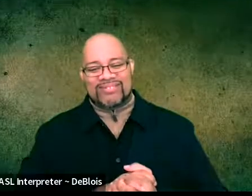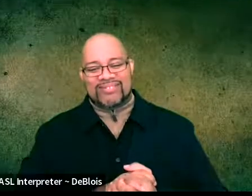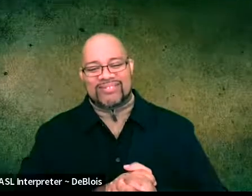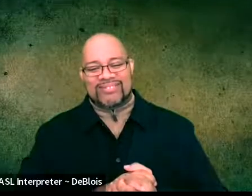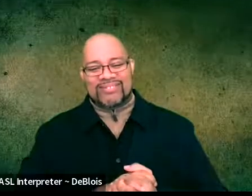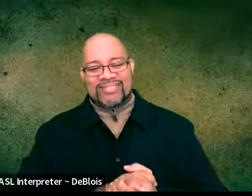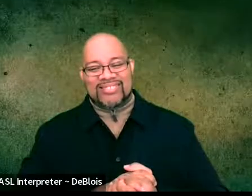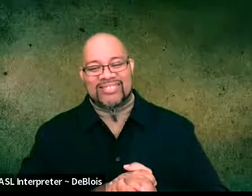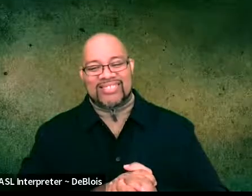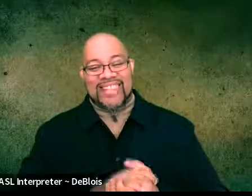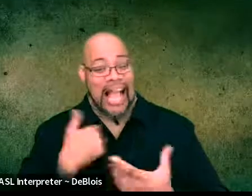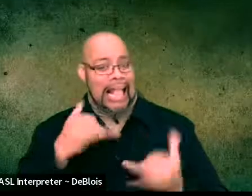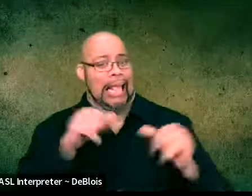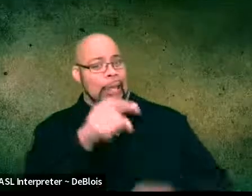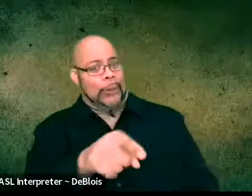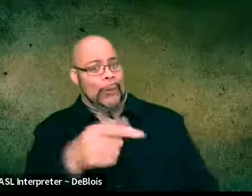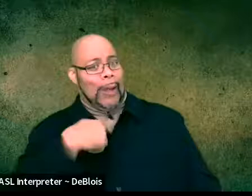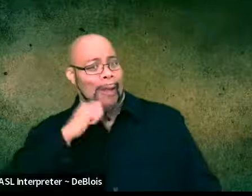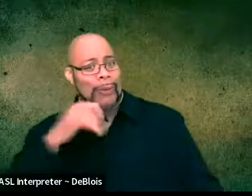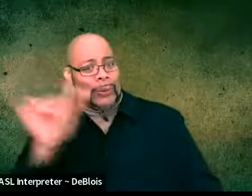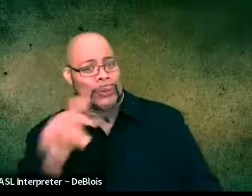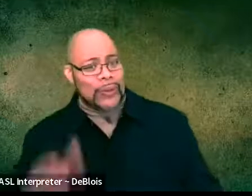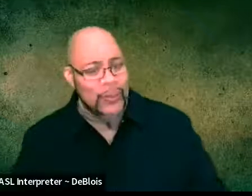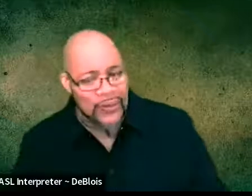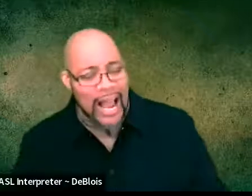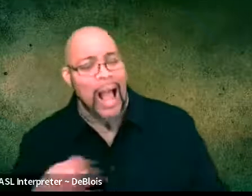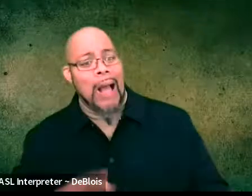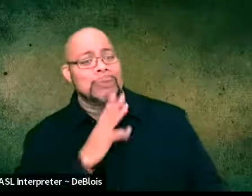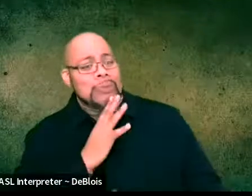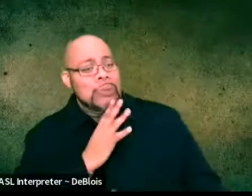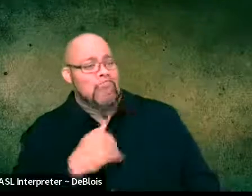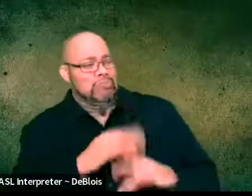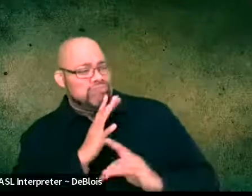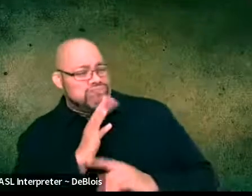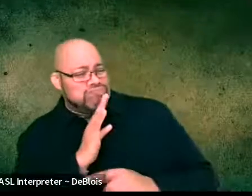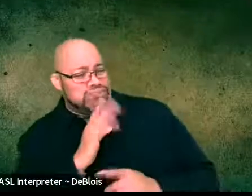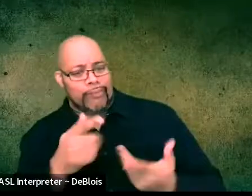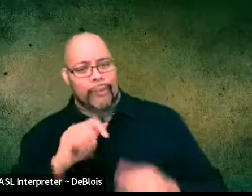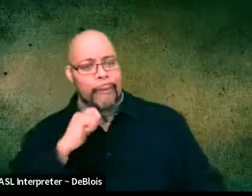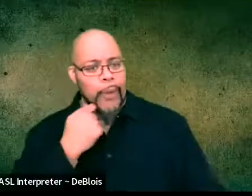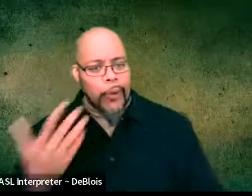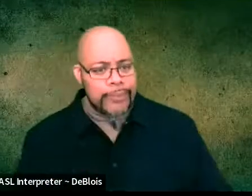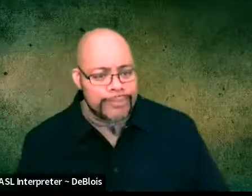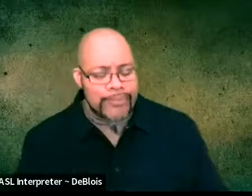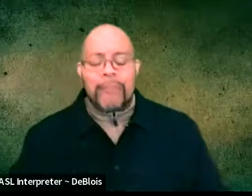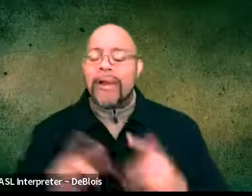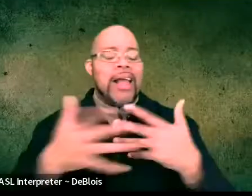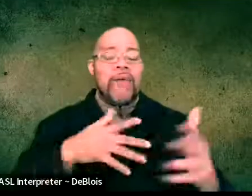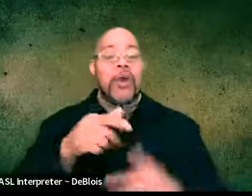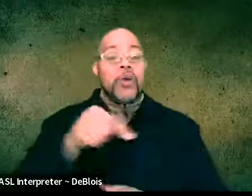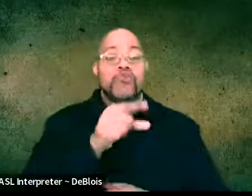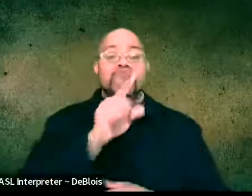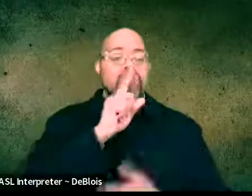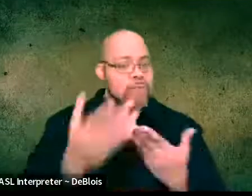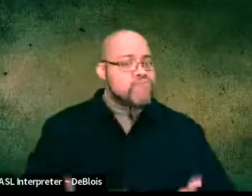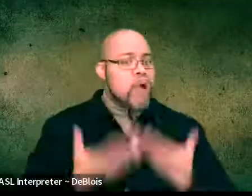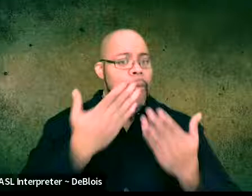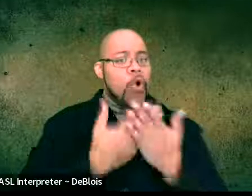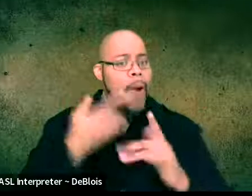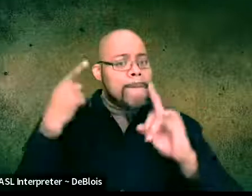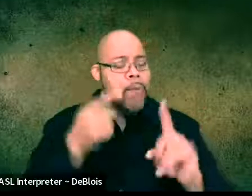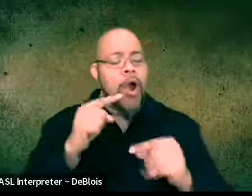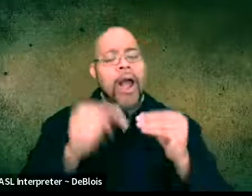I'm pulling the you move. Dang, I was talking hard. um, but no, Q, you really brought up a good